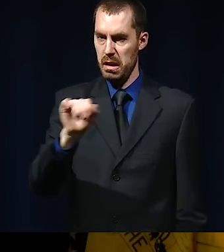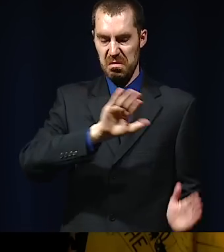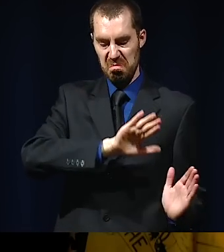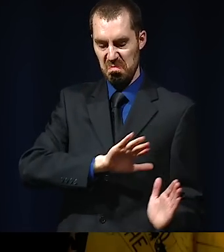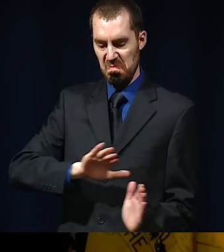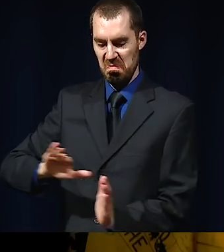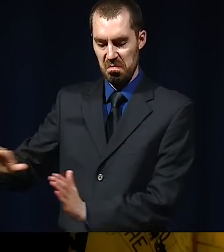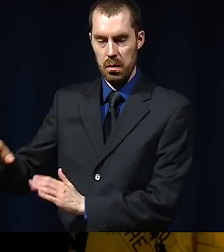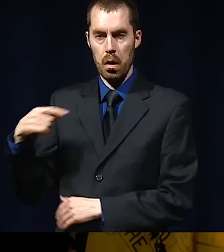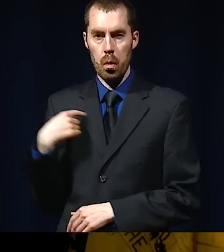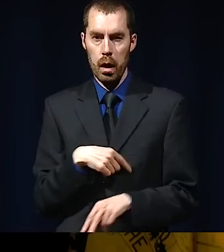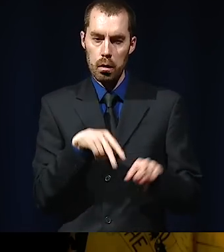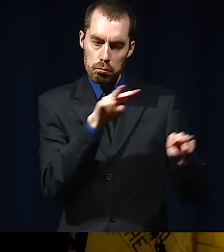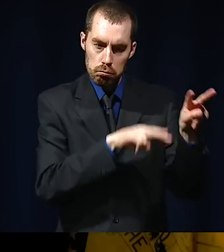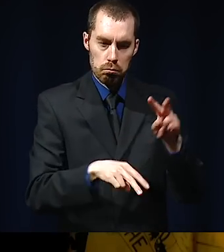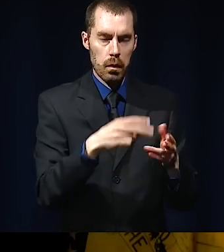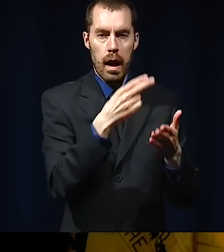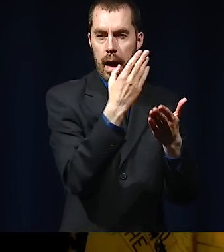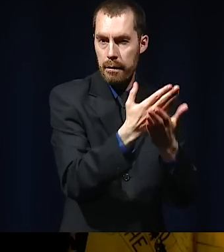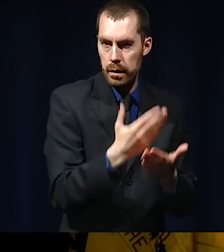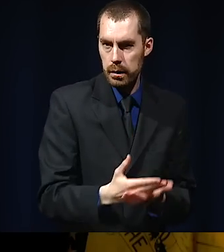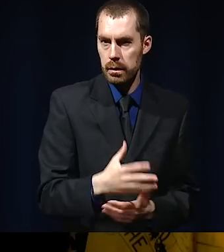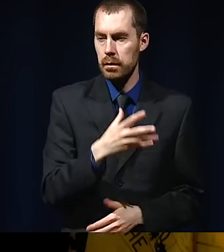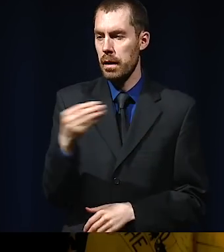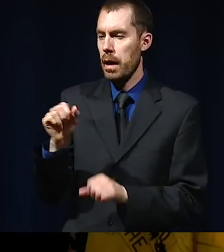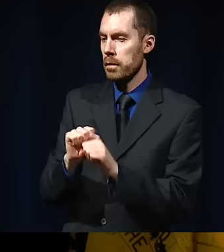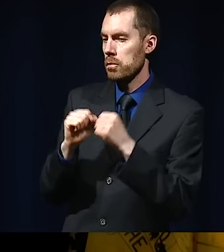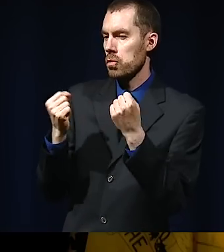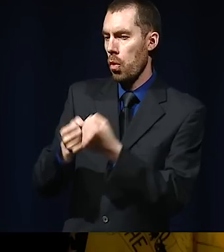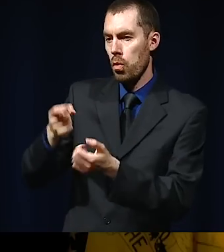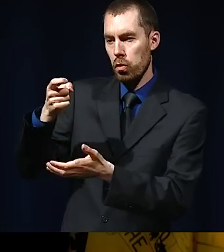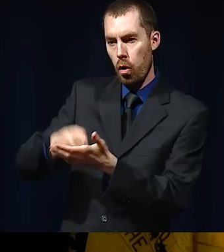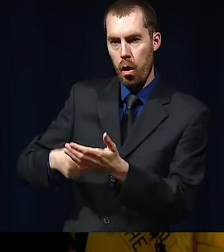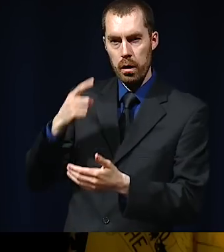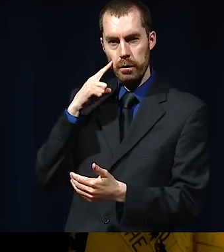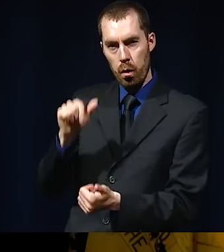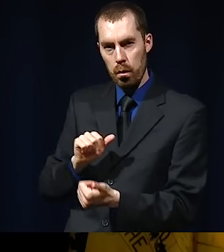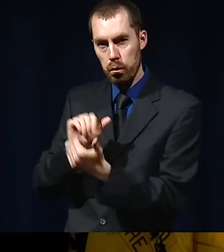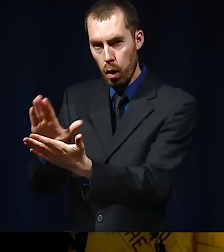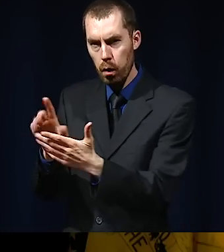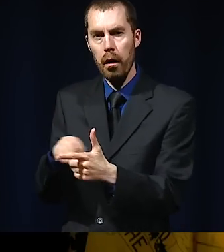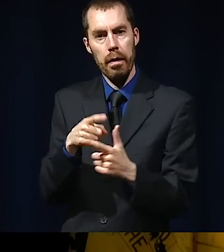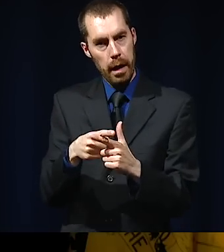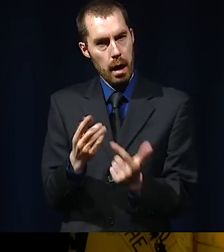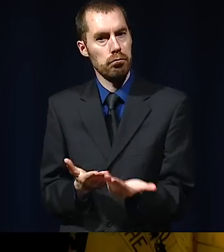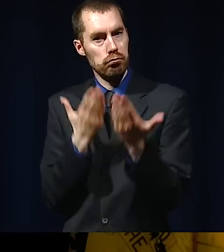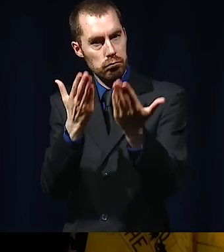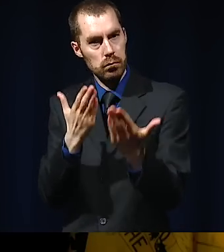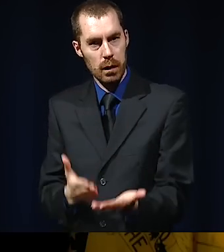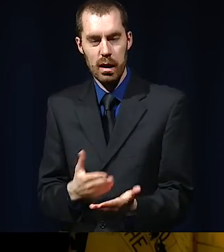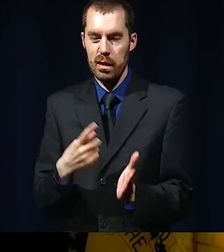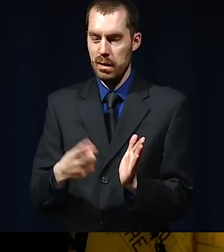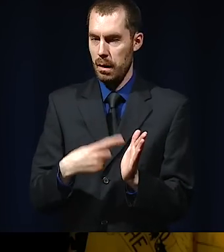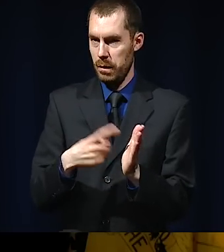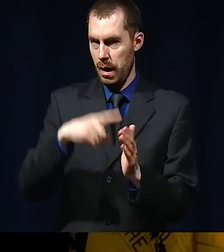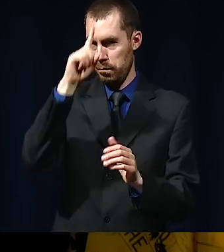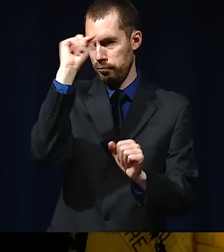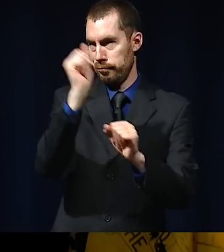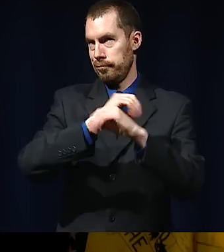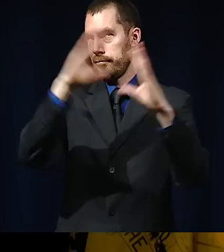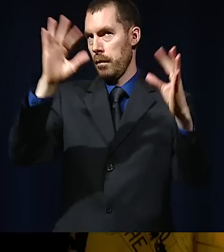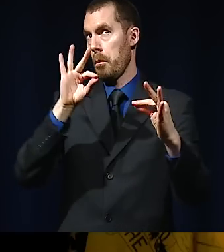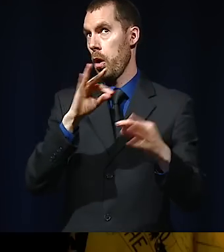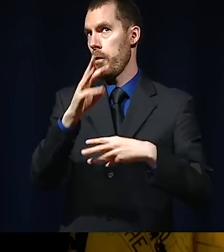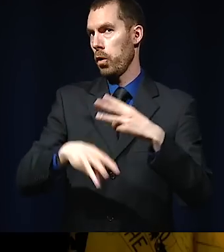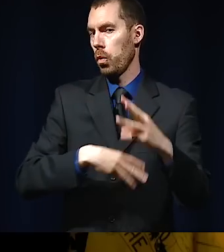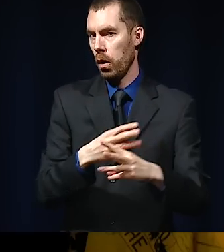suggestions based upon the evidence and the inherent social cost of any scenario. It can be a very idealistic view of the world, but it can be